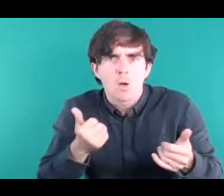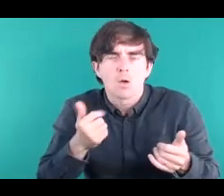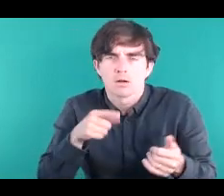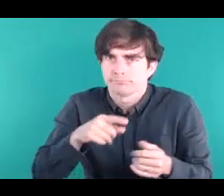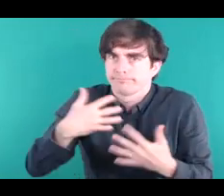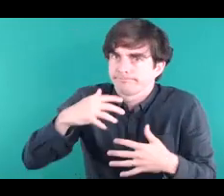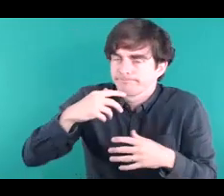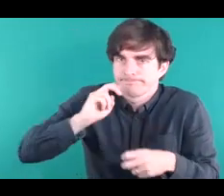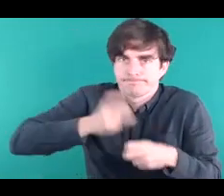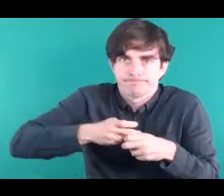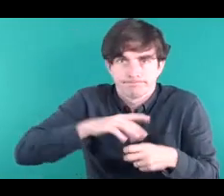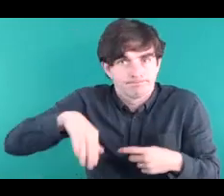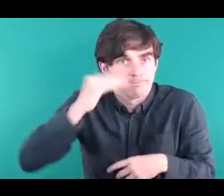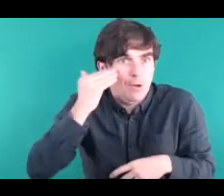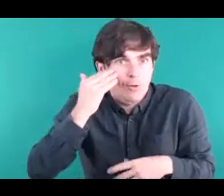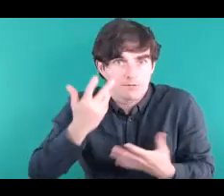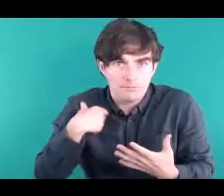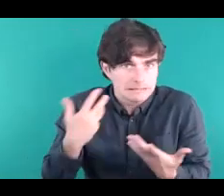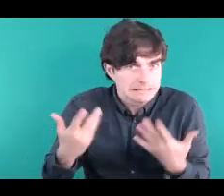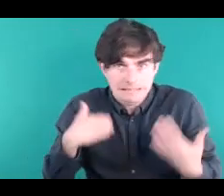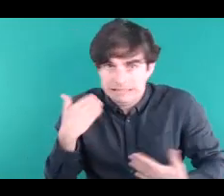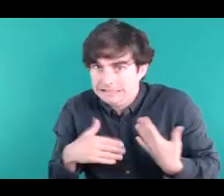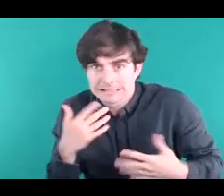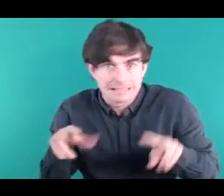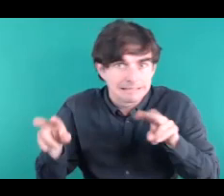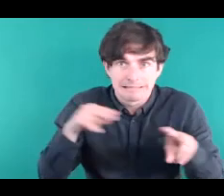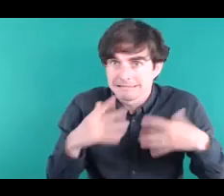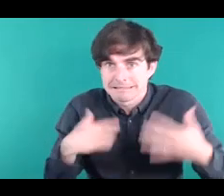are inclusive of persons with disabilities.